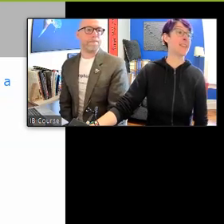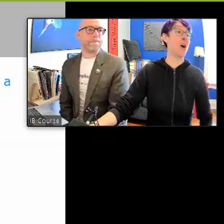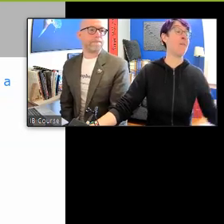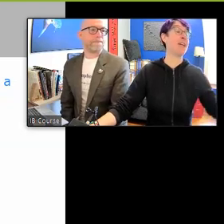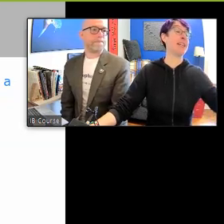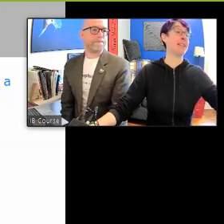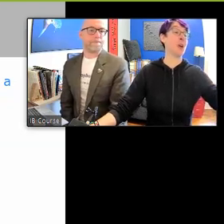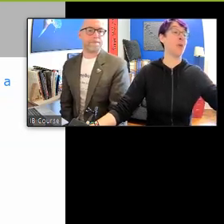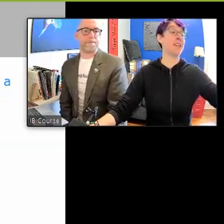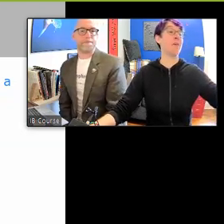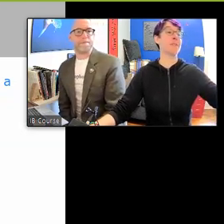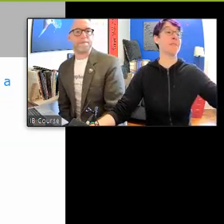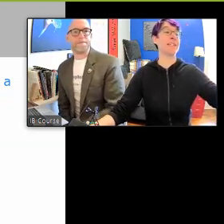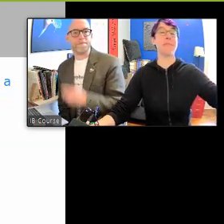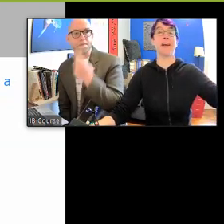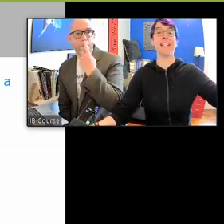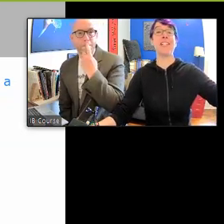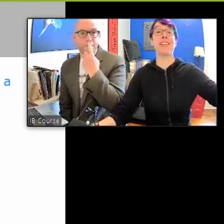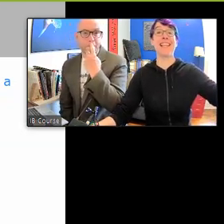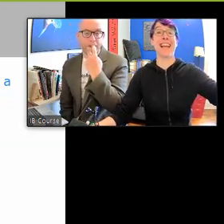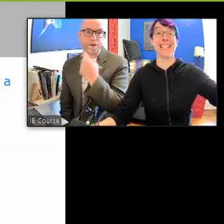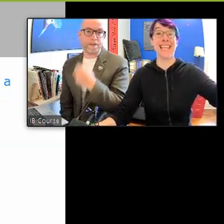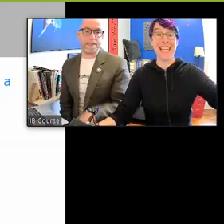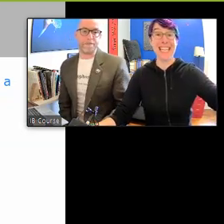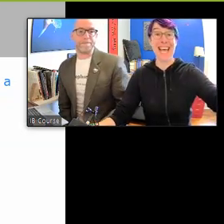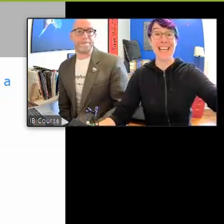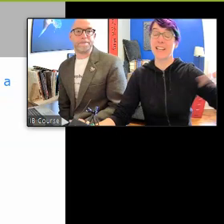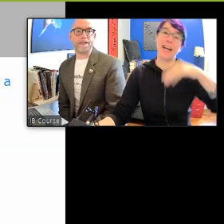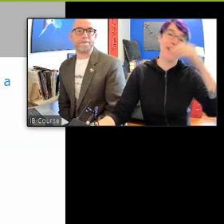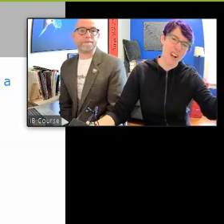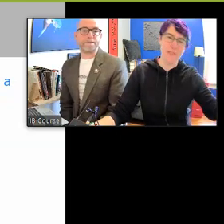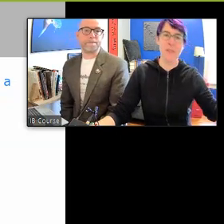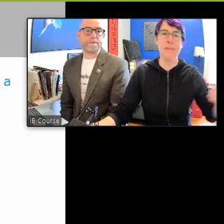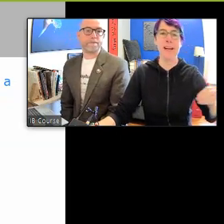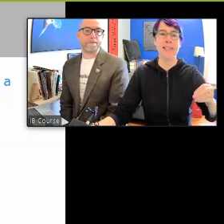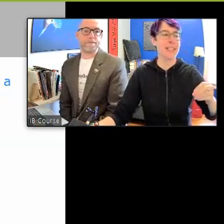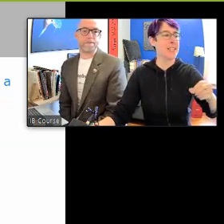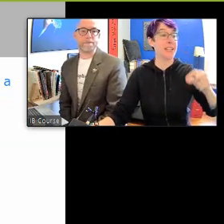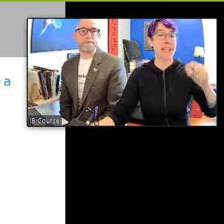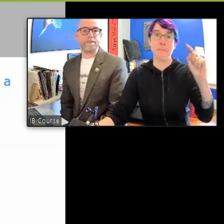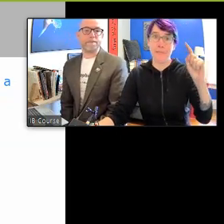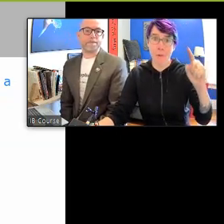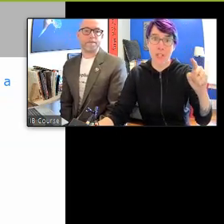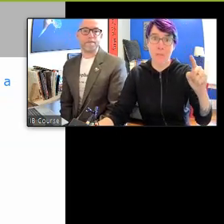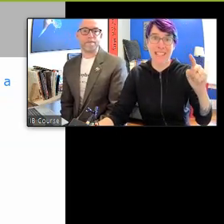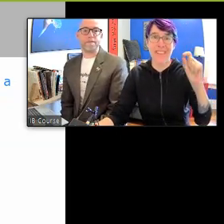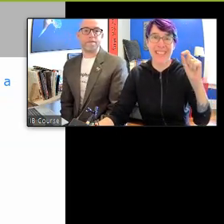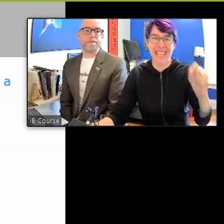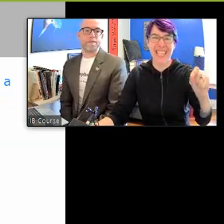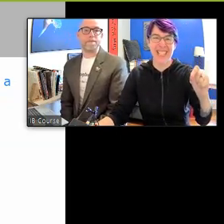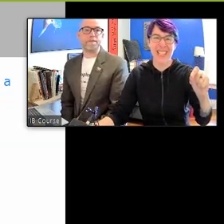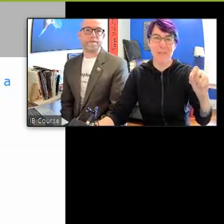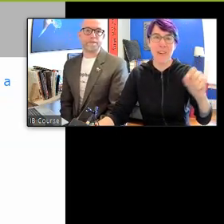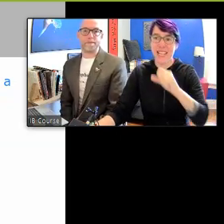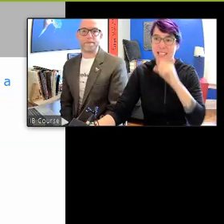Yes! Yeah. Oh my goodness! Don't they want to release them on indigenous land? Of course they do. Yes, because all of North America is indigenous land, but more specifically